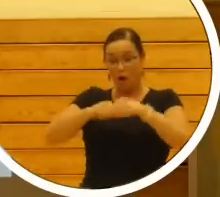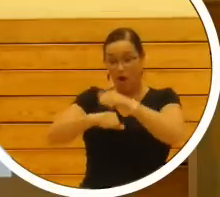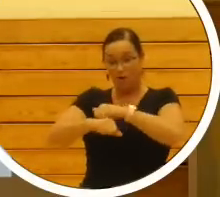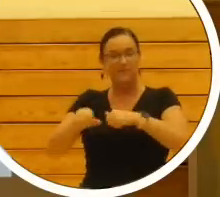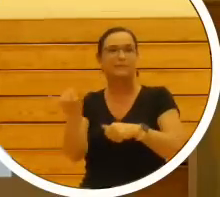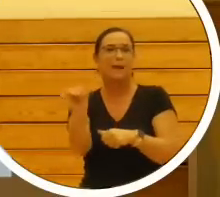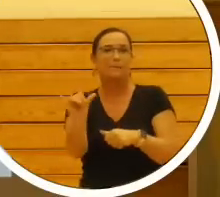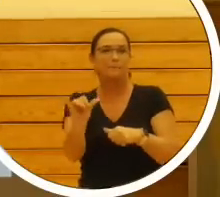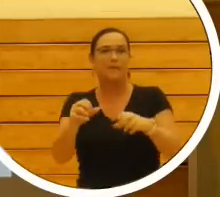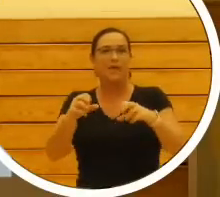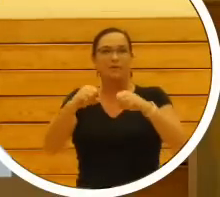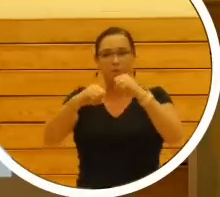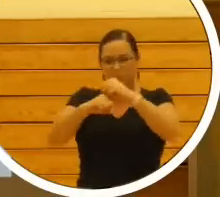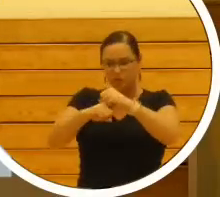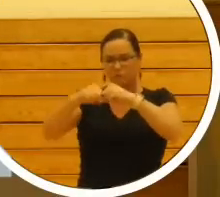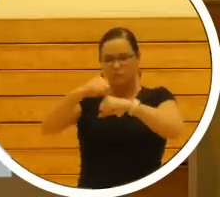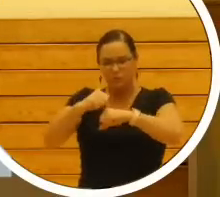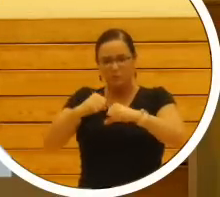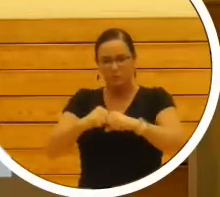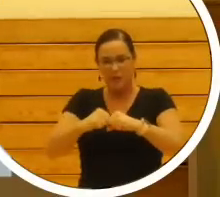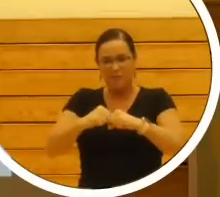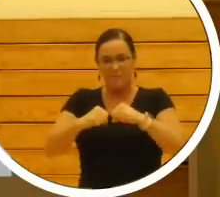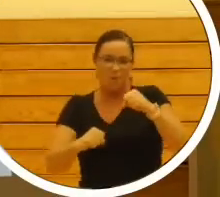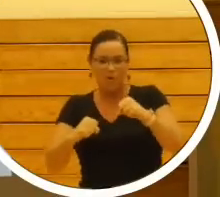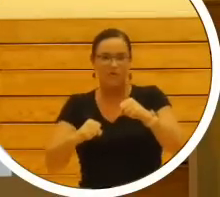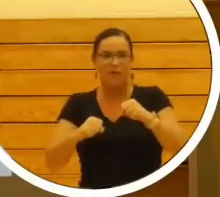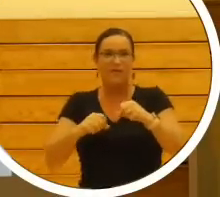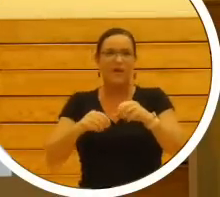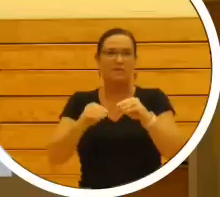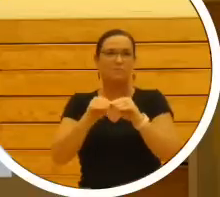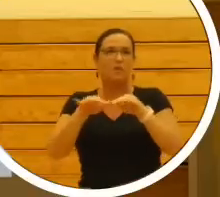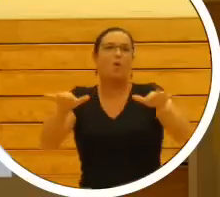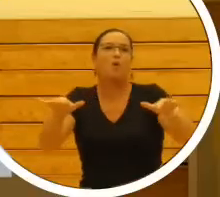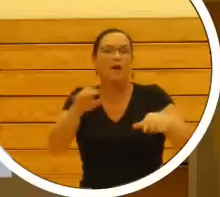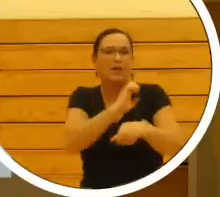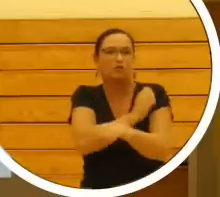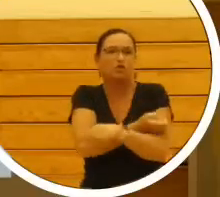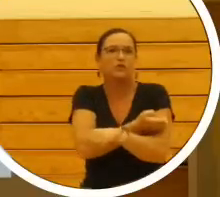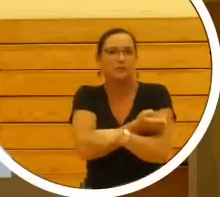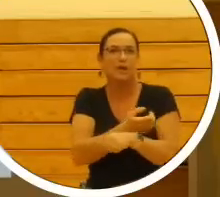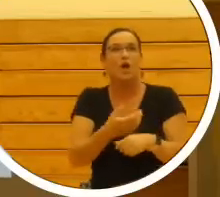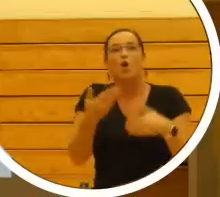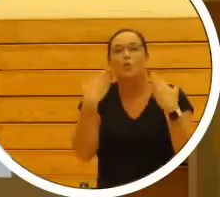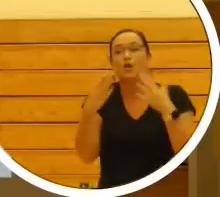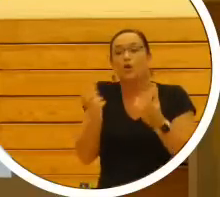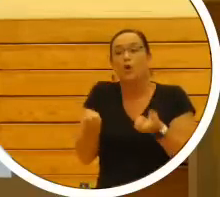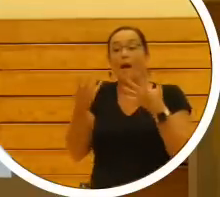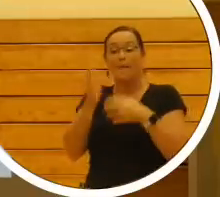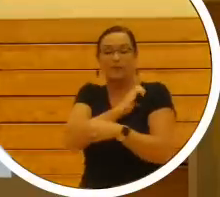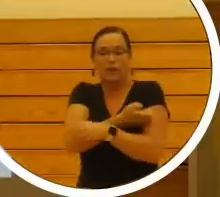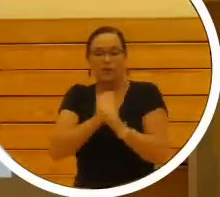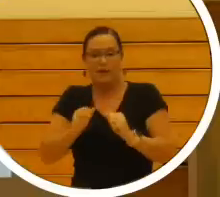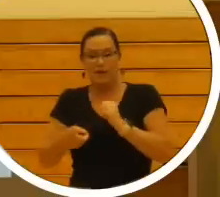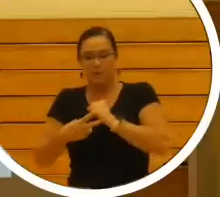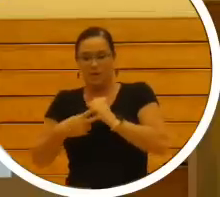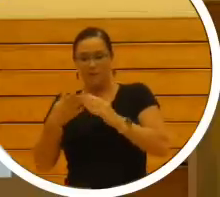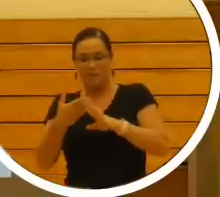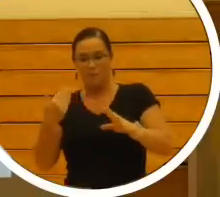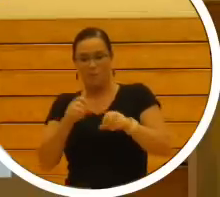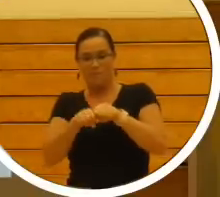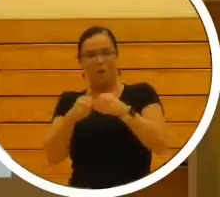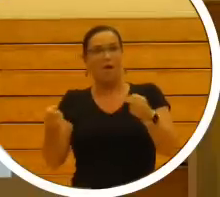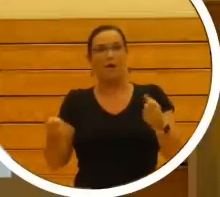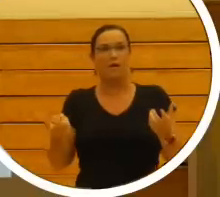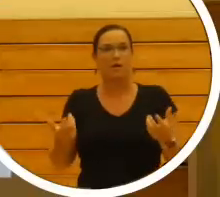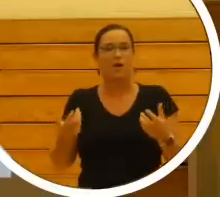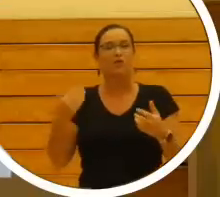So we never know exactly how much energy a particular set of rocks are going to store before they break. And it varies, right? So we get little